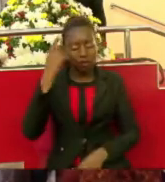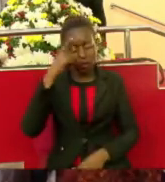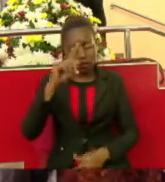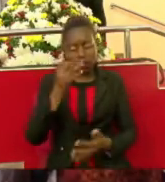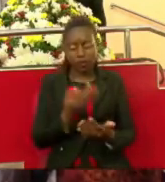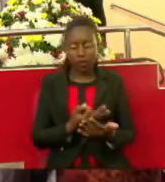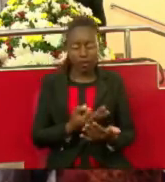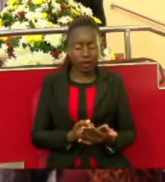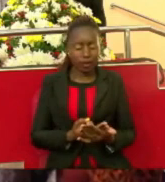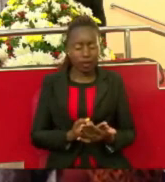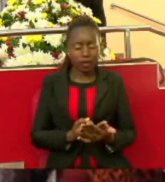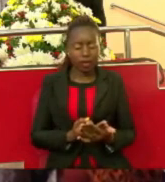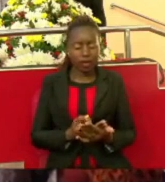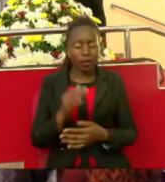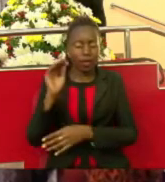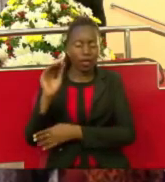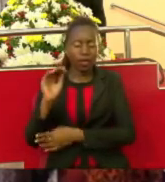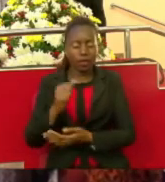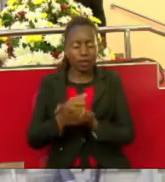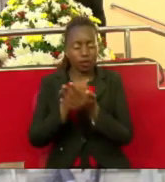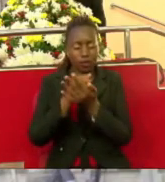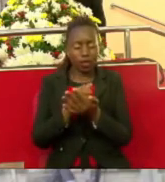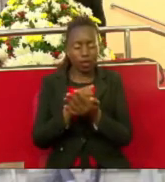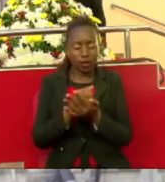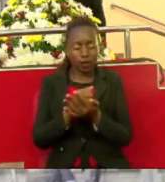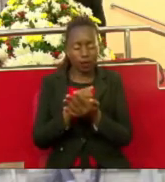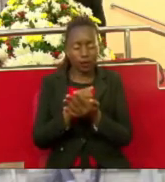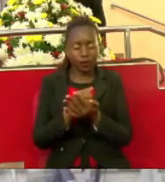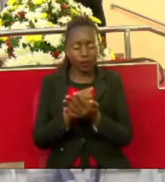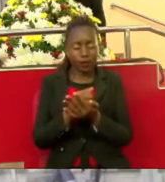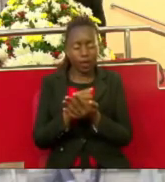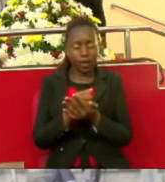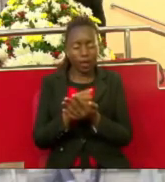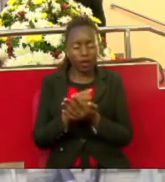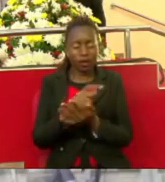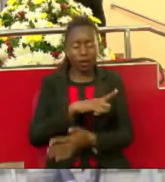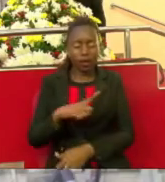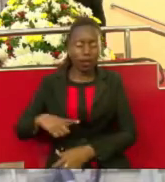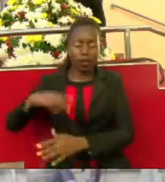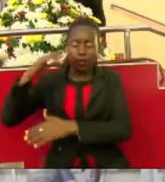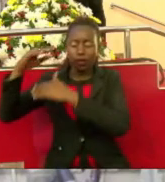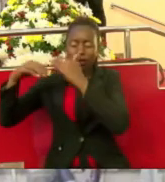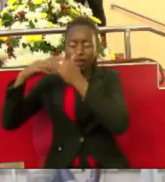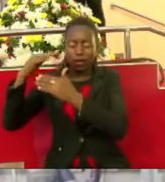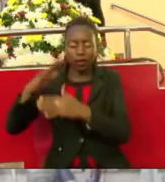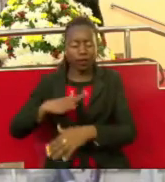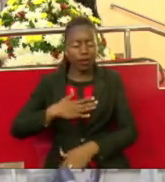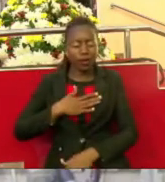Lord, we pray that you come through for them. We pray the Lord in heaven, may you heal our country, King of Glory.